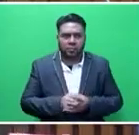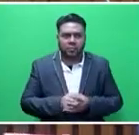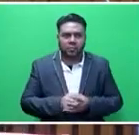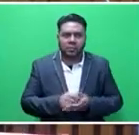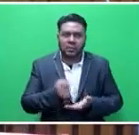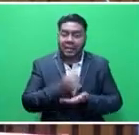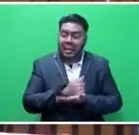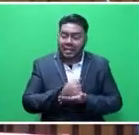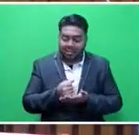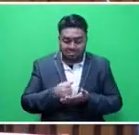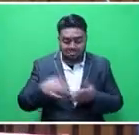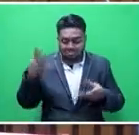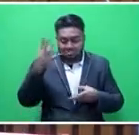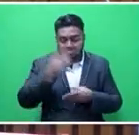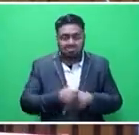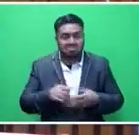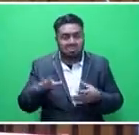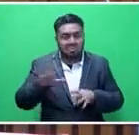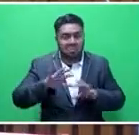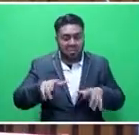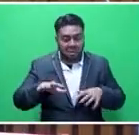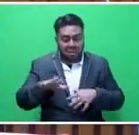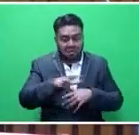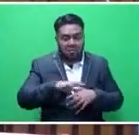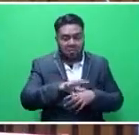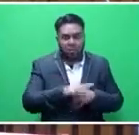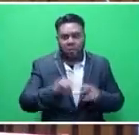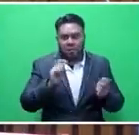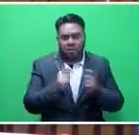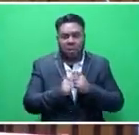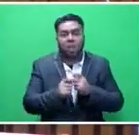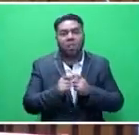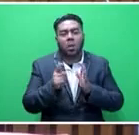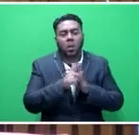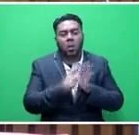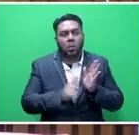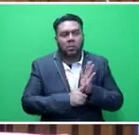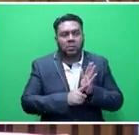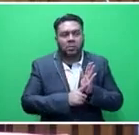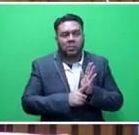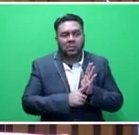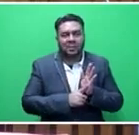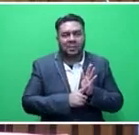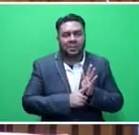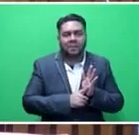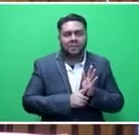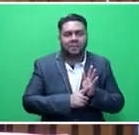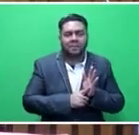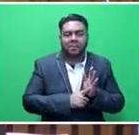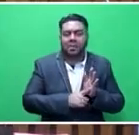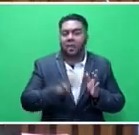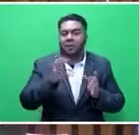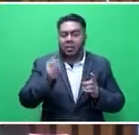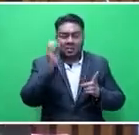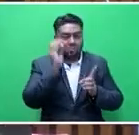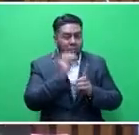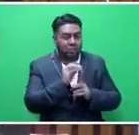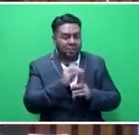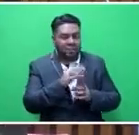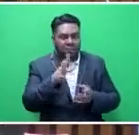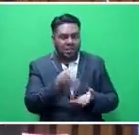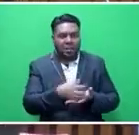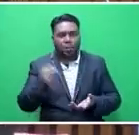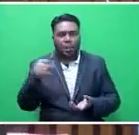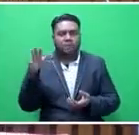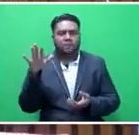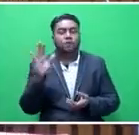of areas, Mr. Speaker, sir, where we've amended the laws where the discretionary powers, in fact, the carte blanche discretionary powers, which is very subjective, have been taken away from